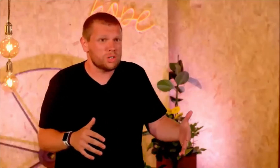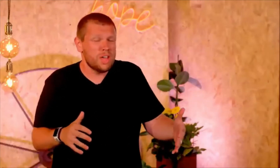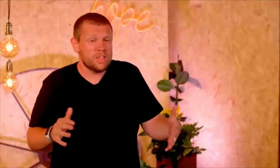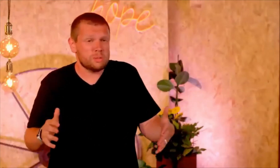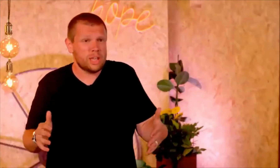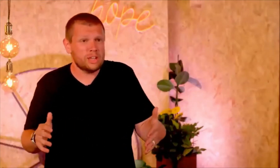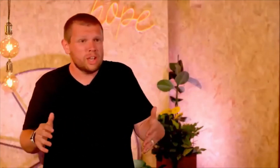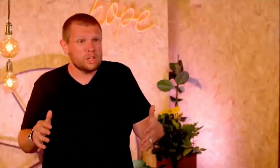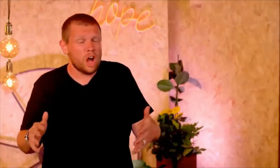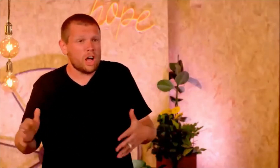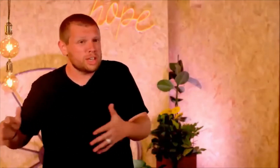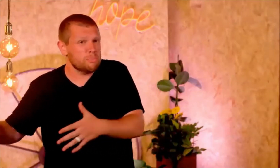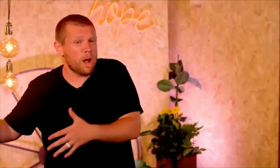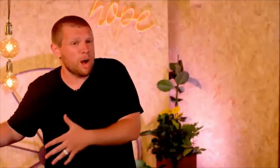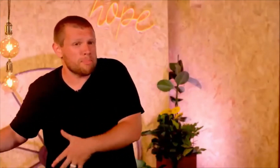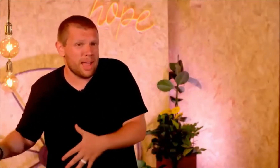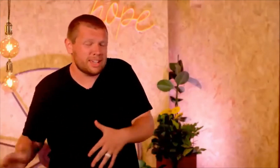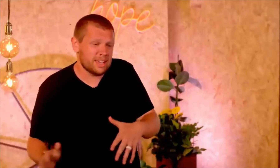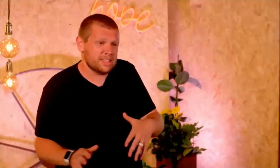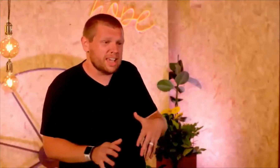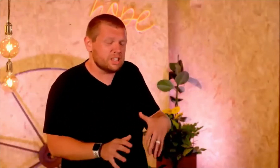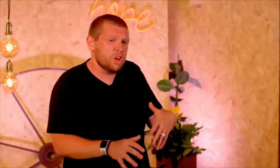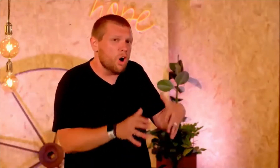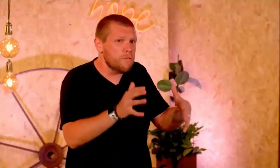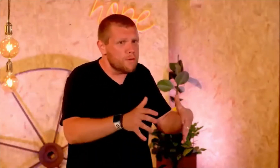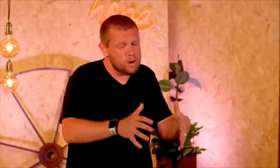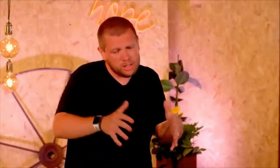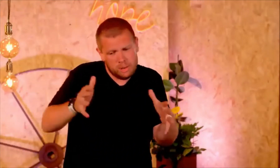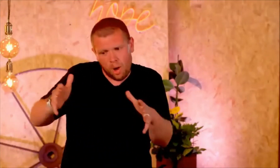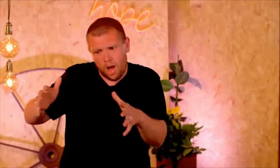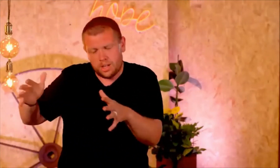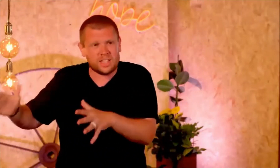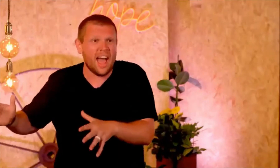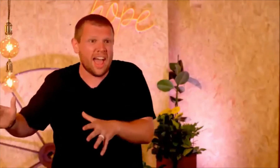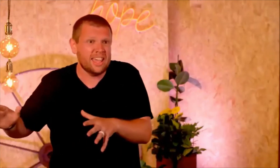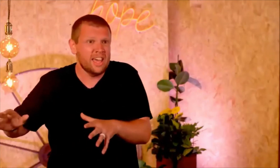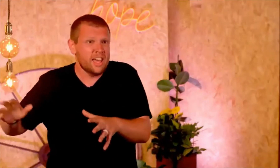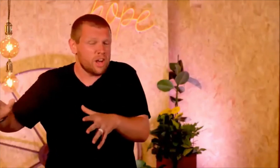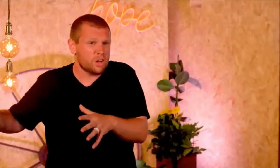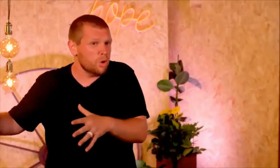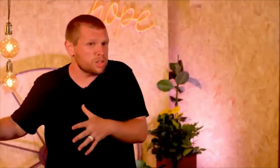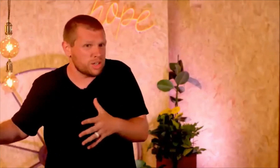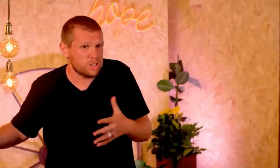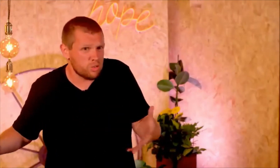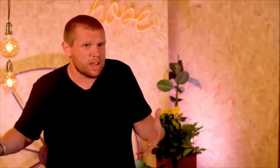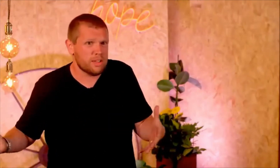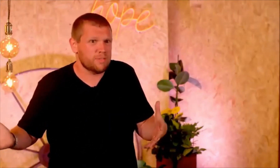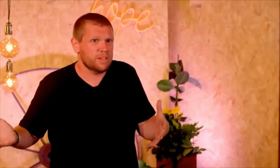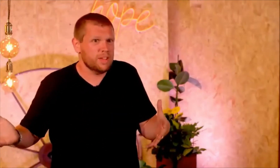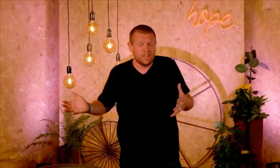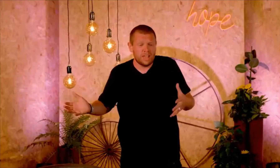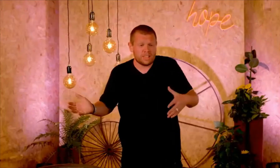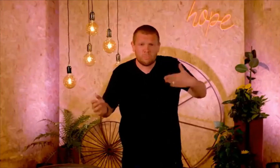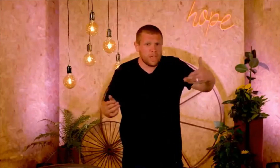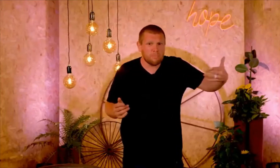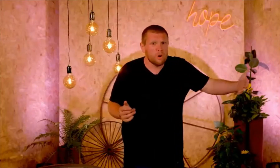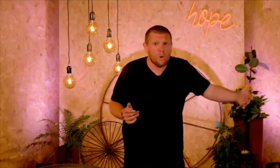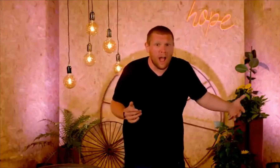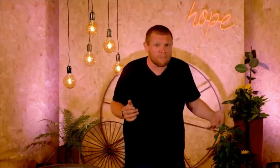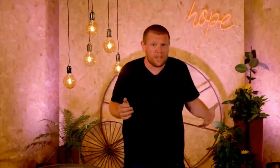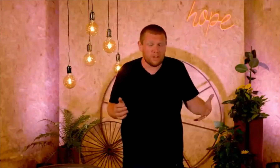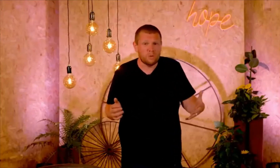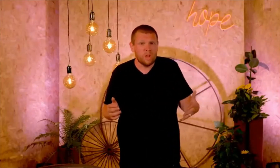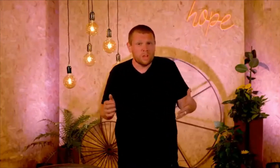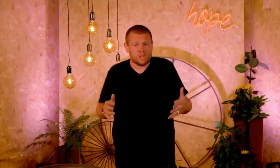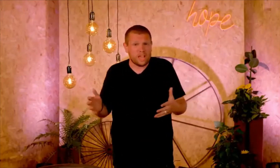course that's been charted by my maker. See, it's not authority per se that causes us grief. It's the people